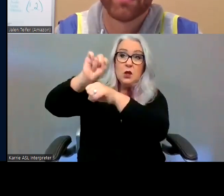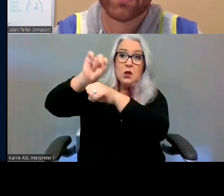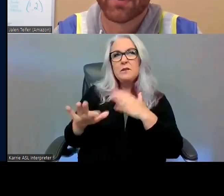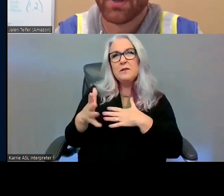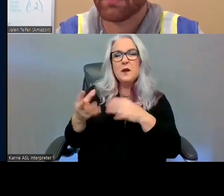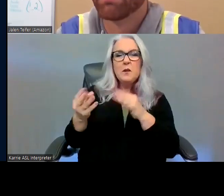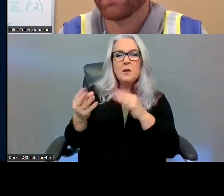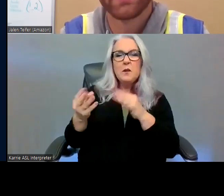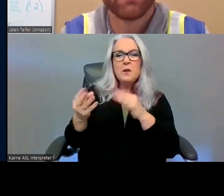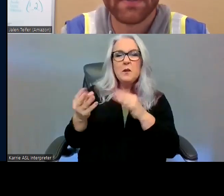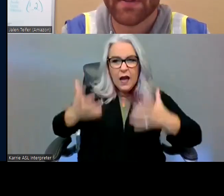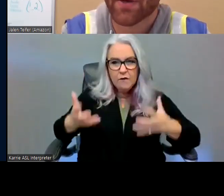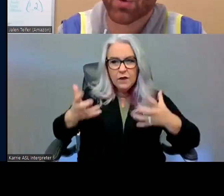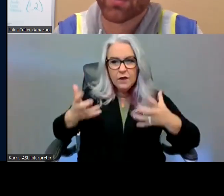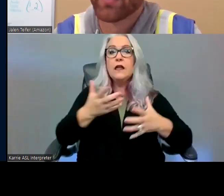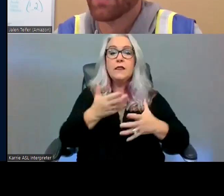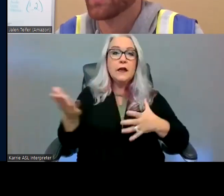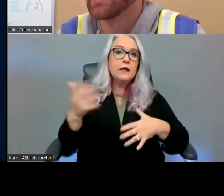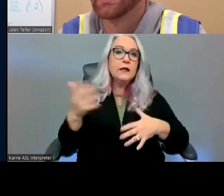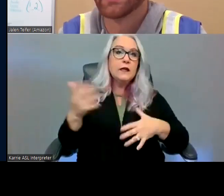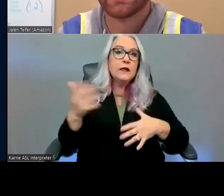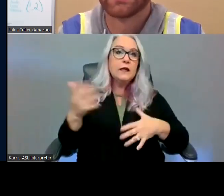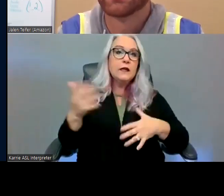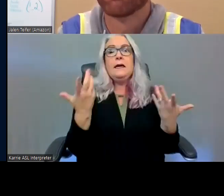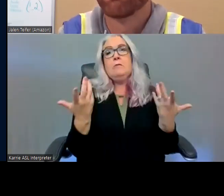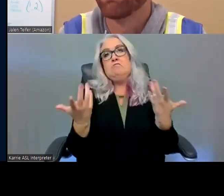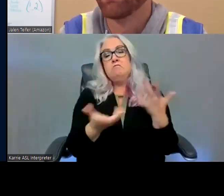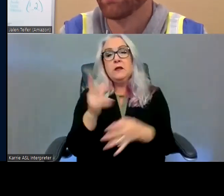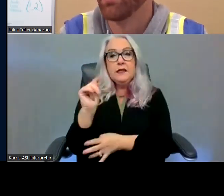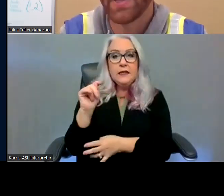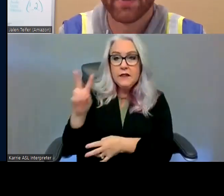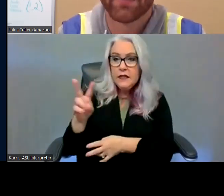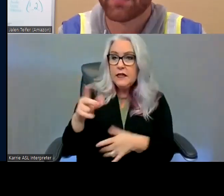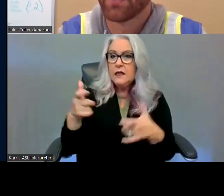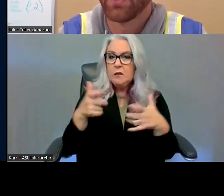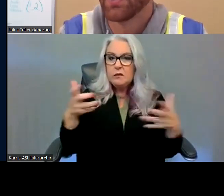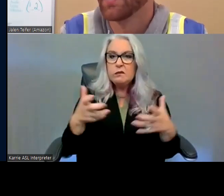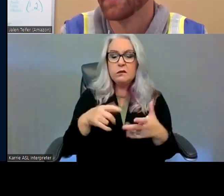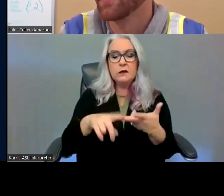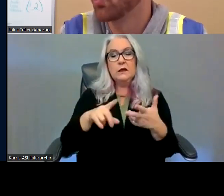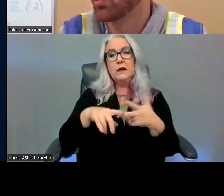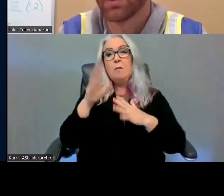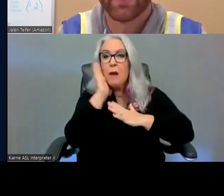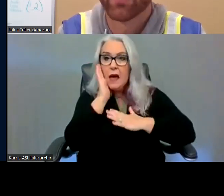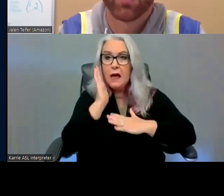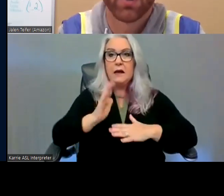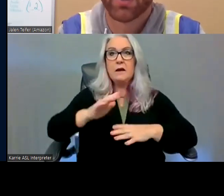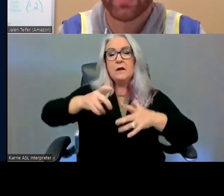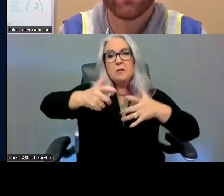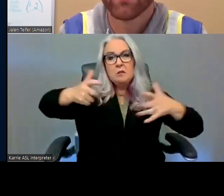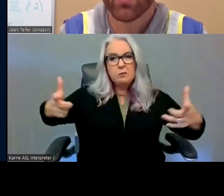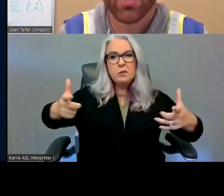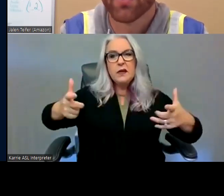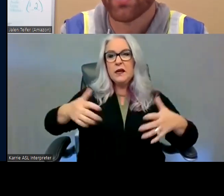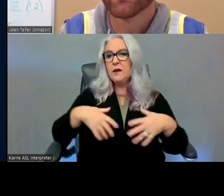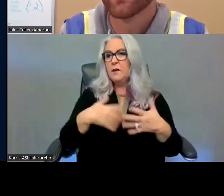heavier items. TVs that are ordered through Amazon, beds, I don't know,